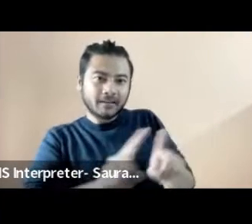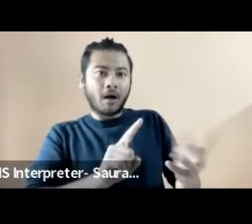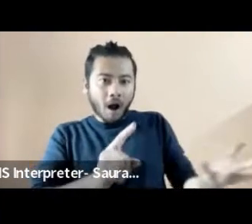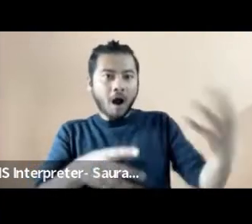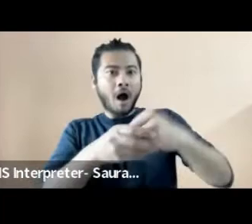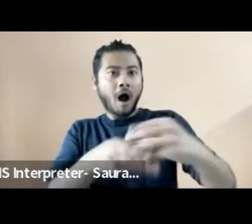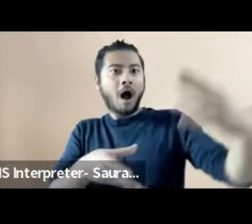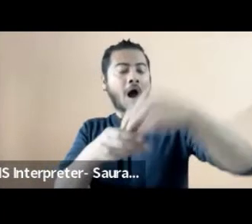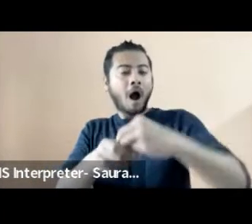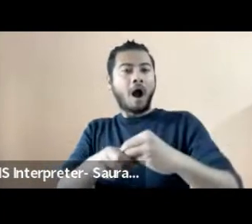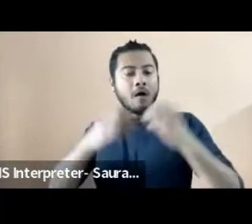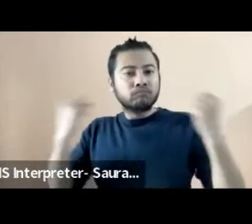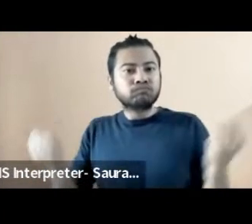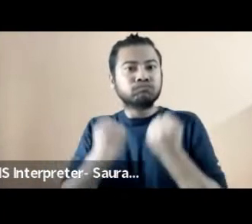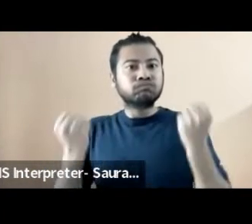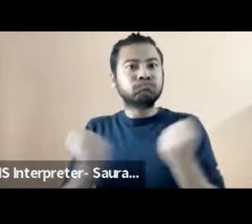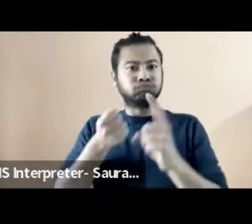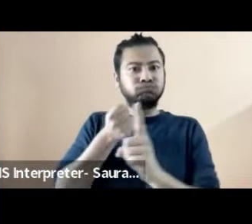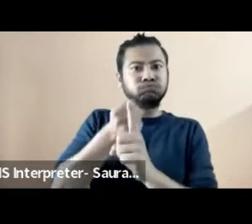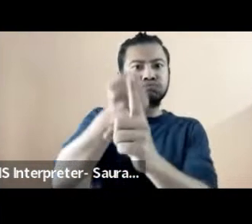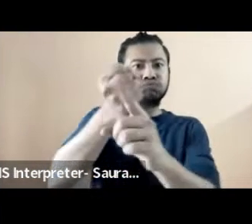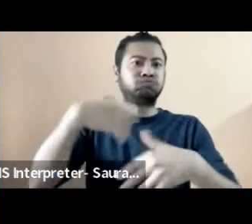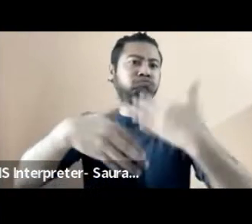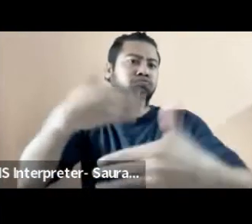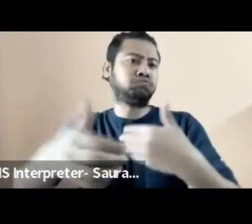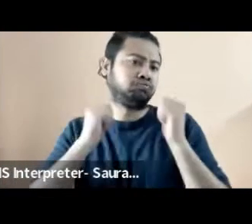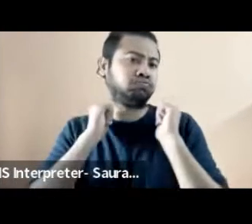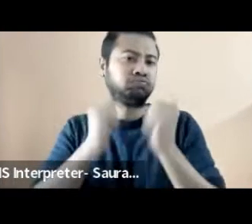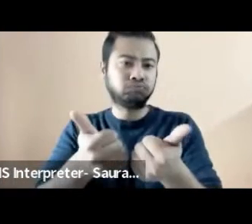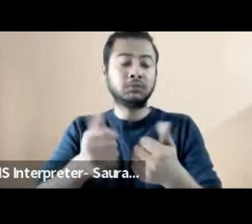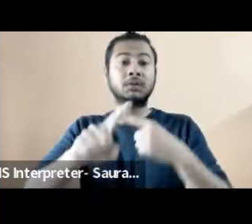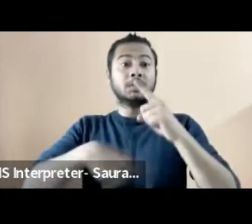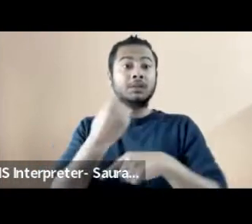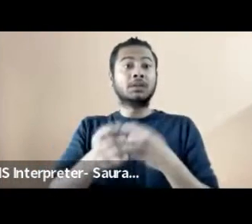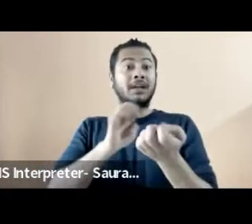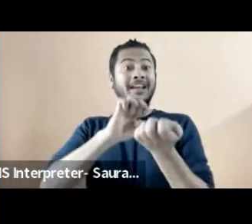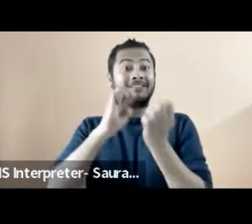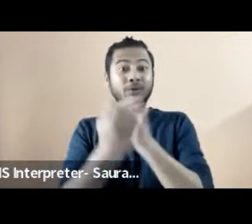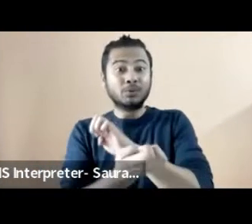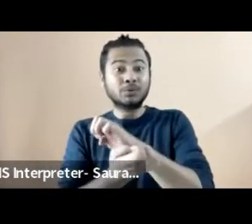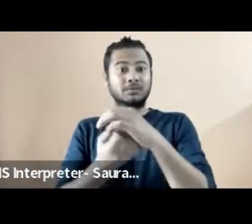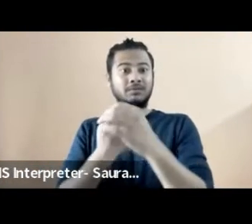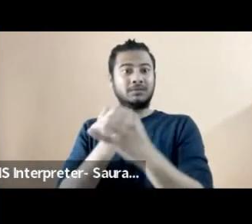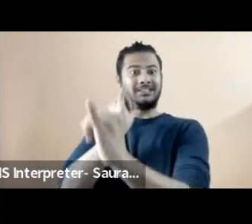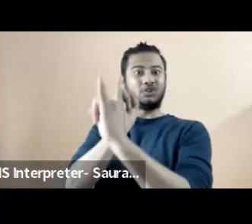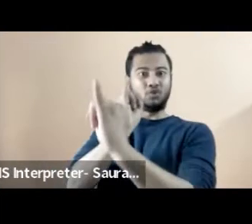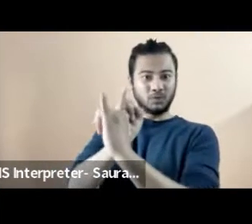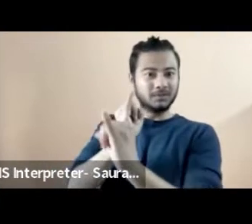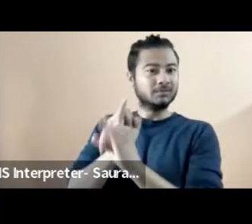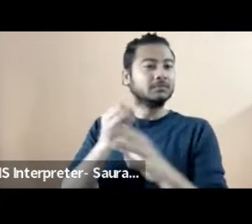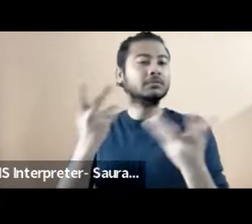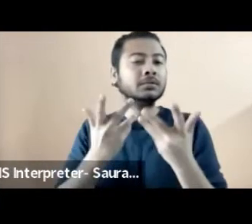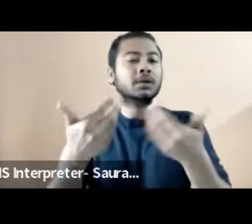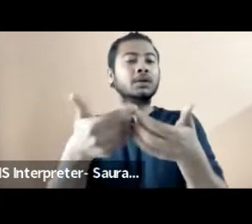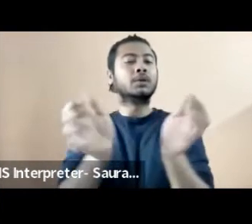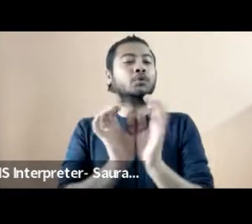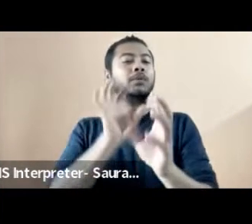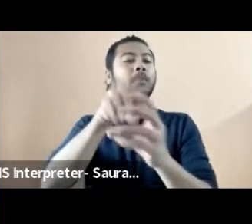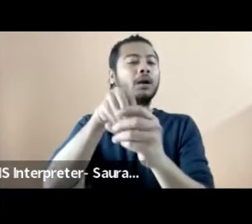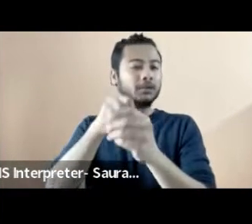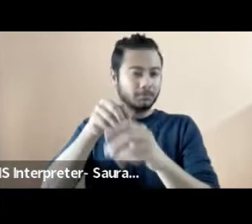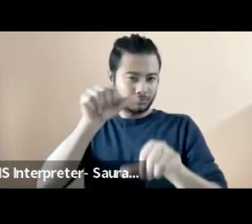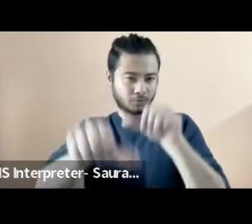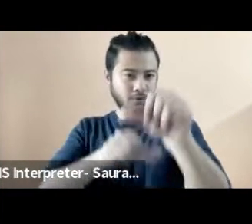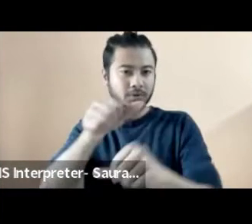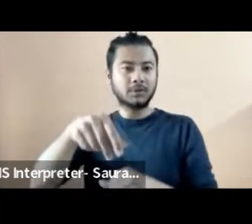participation frameworks and models. And in evolution and institutionalization, these community participation processes under NRHM